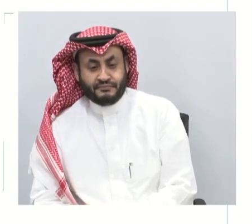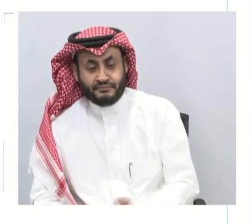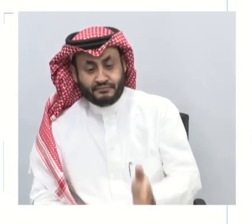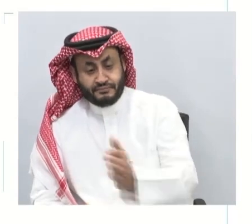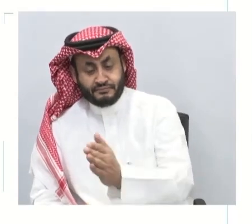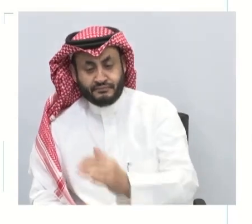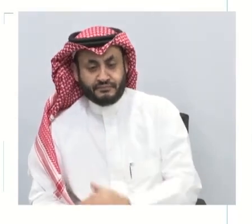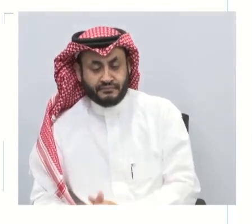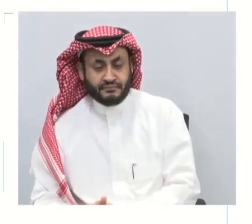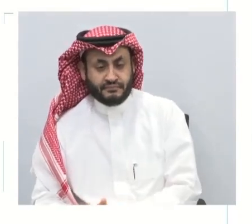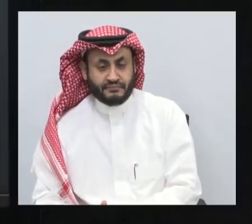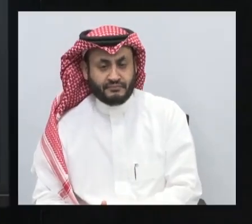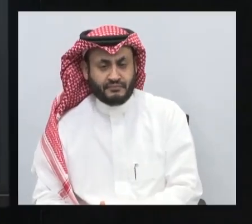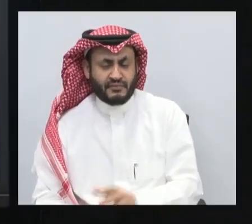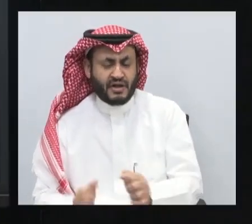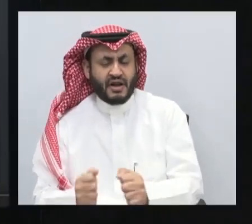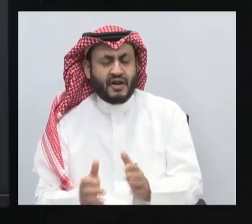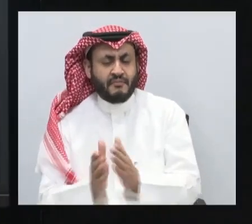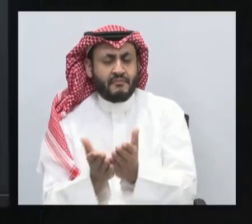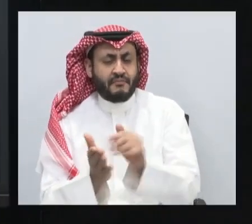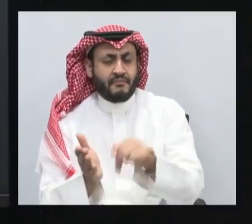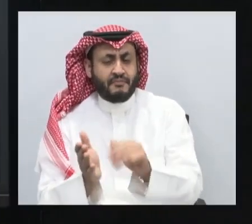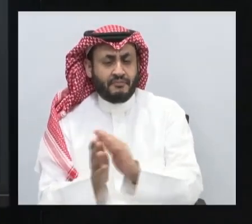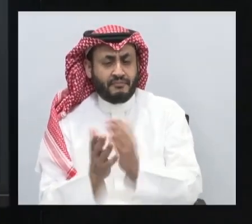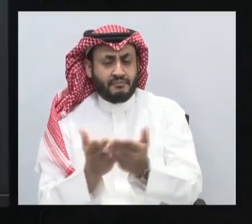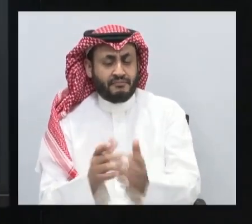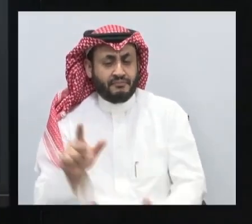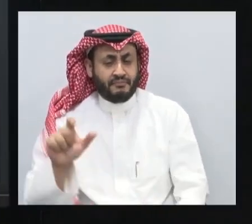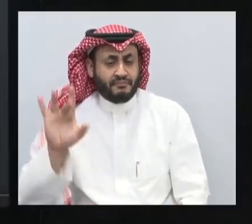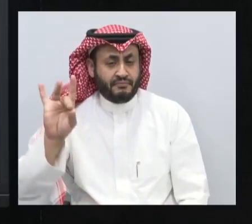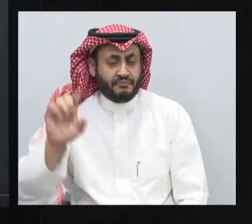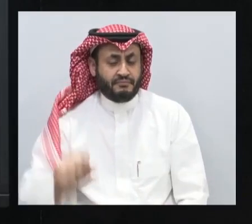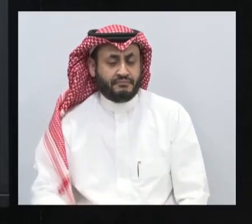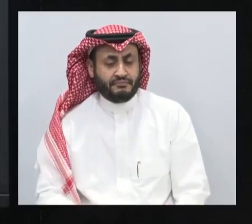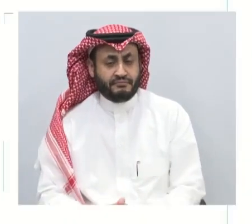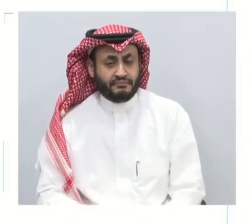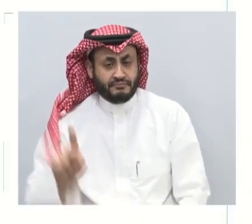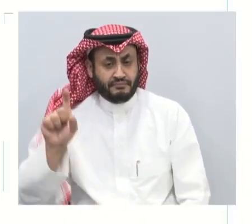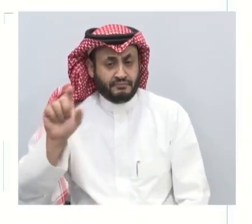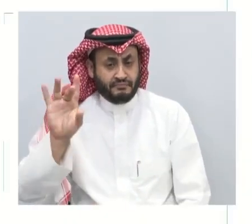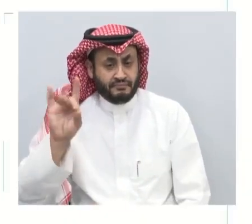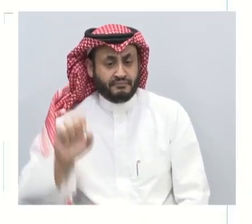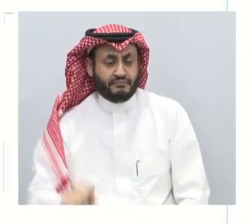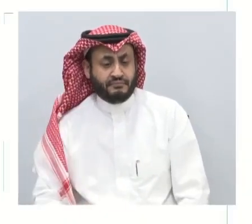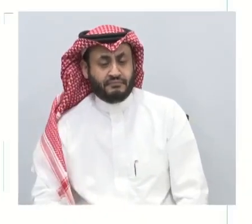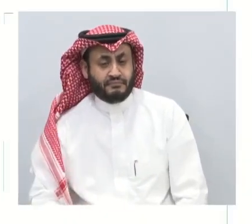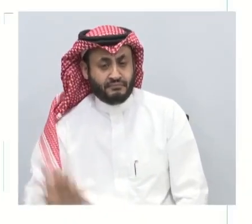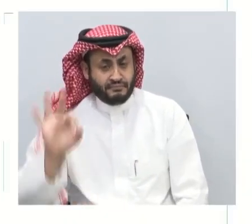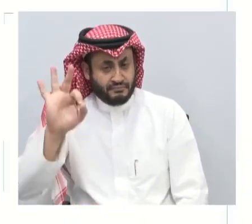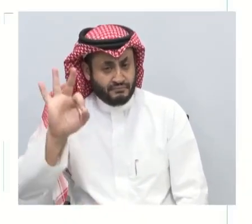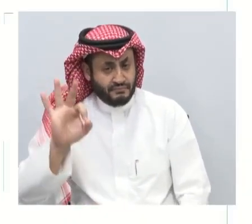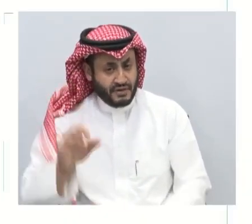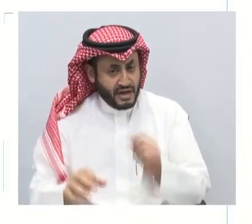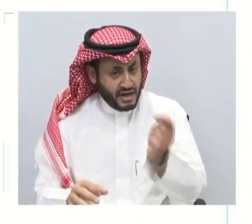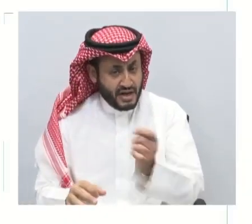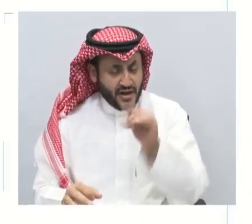Okay, now we move to some exercises in the workbook that will be on page 108. Exercise F, you need to